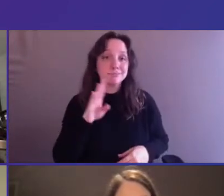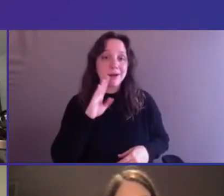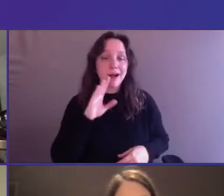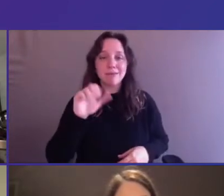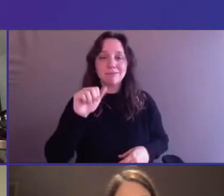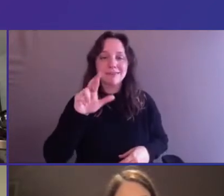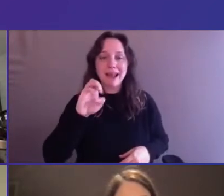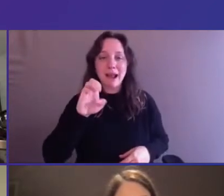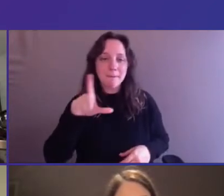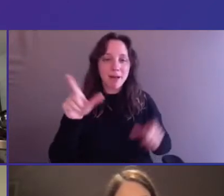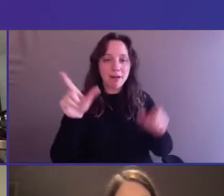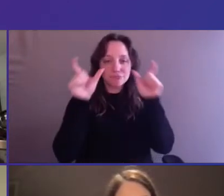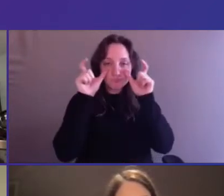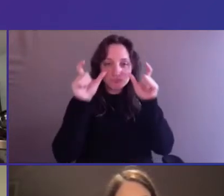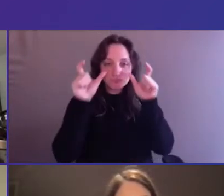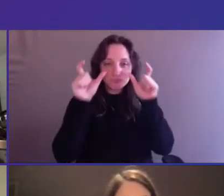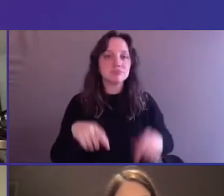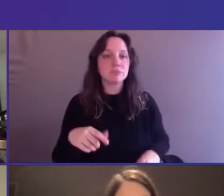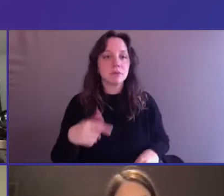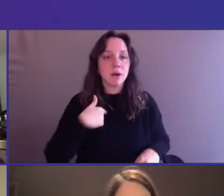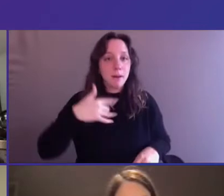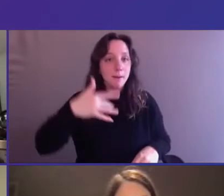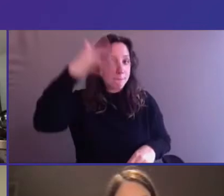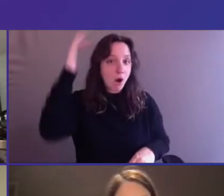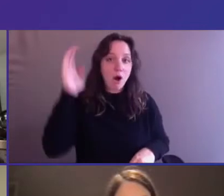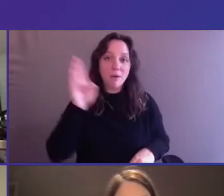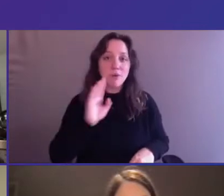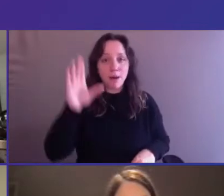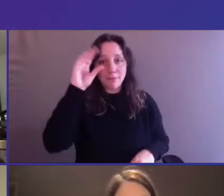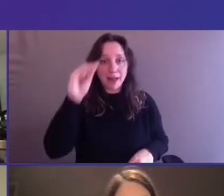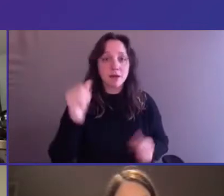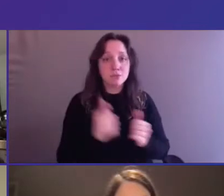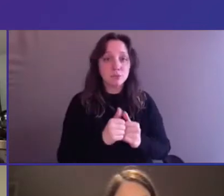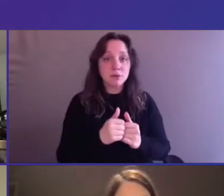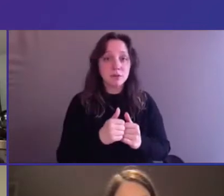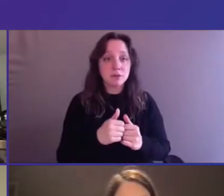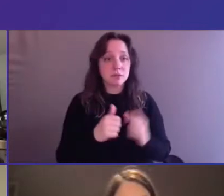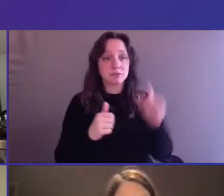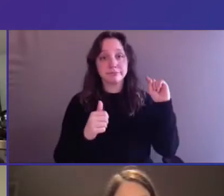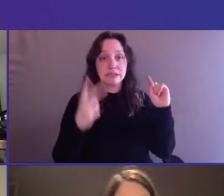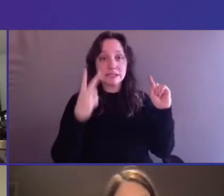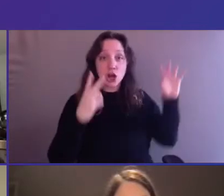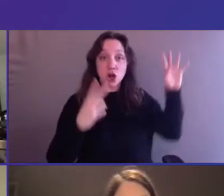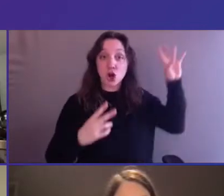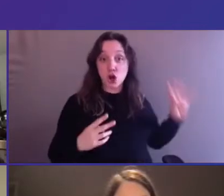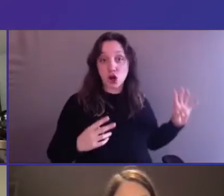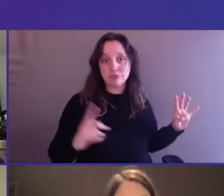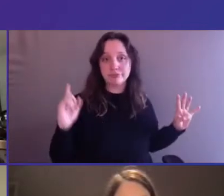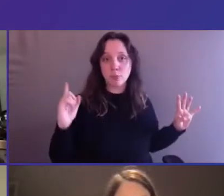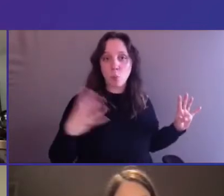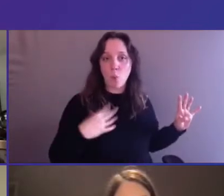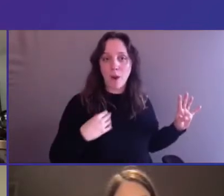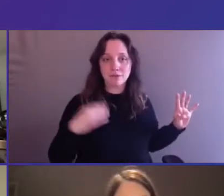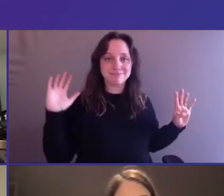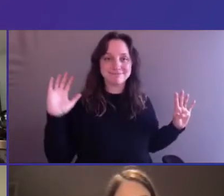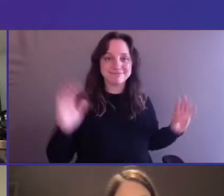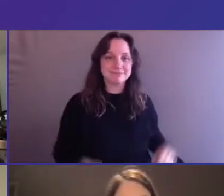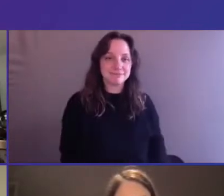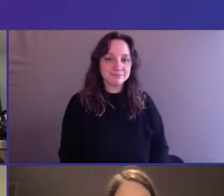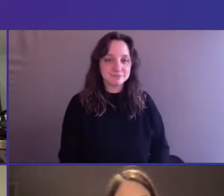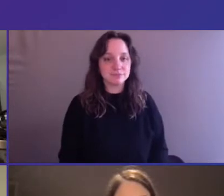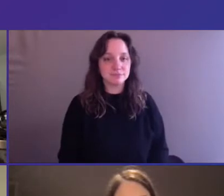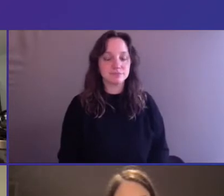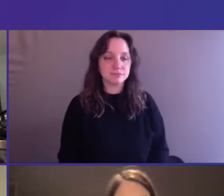caramel eyeglasses. I'm a bald brown man with curtains and a white background.